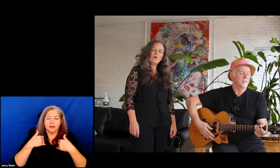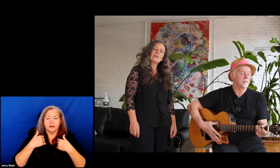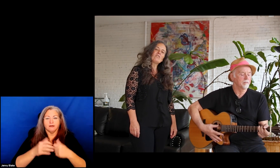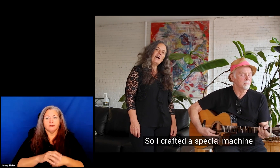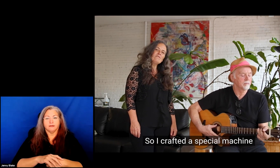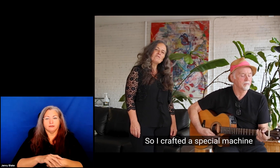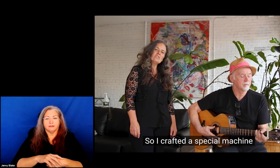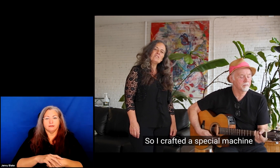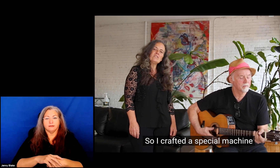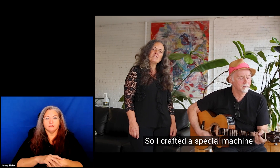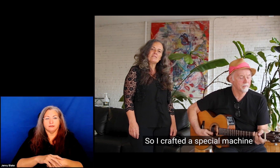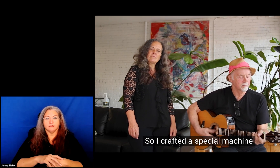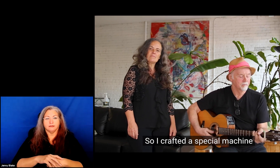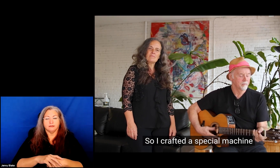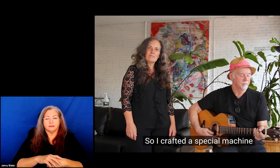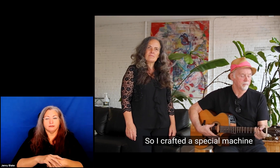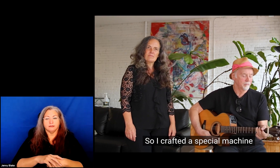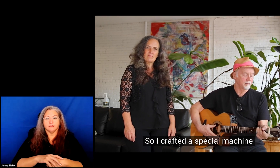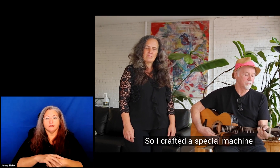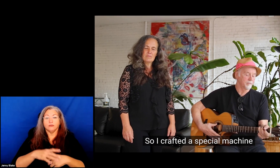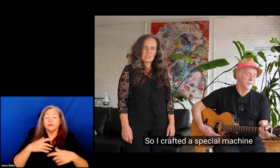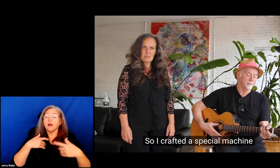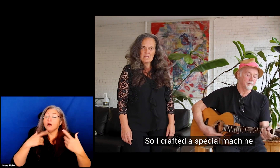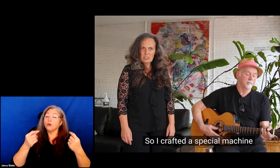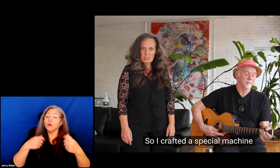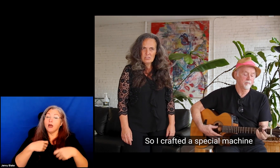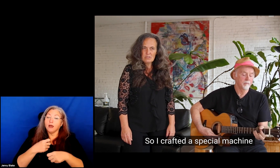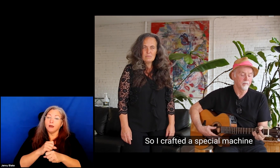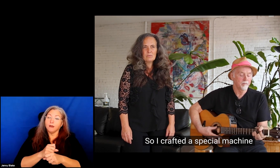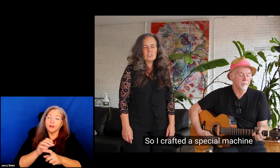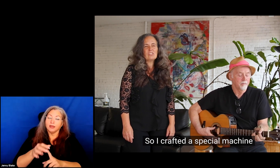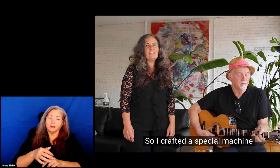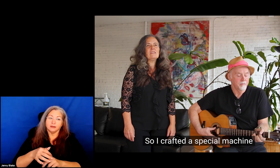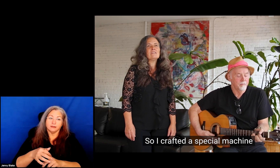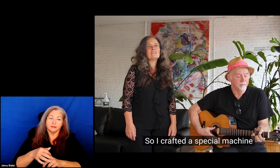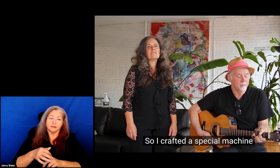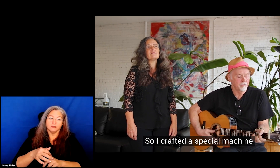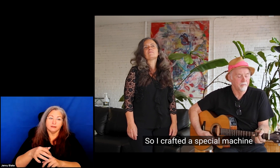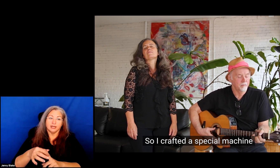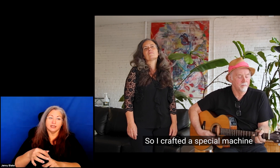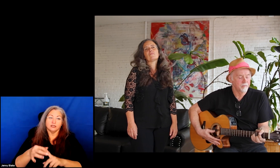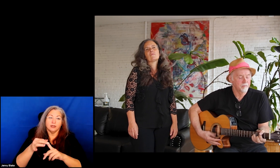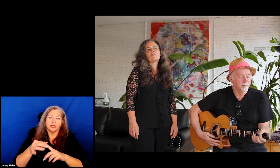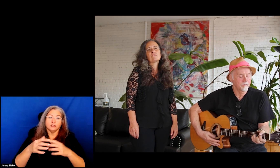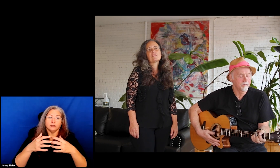So I crafted a special machine